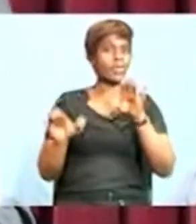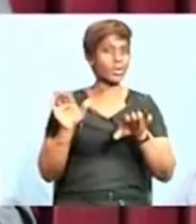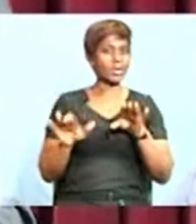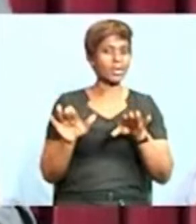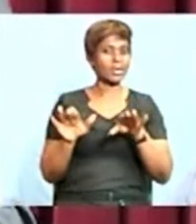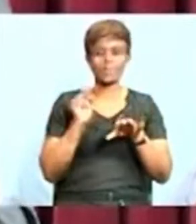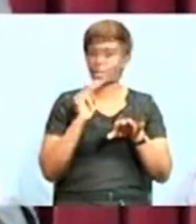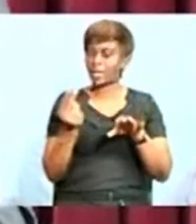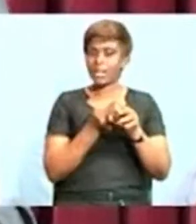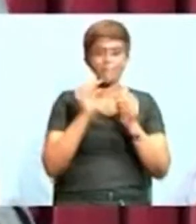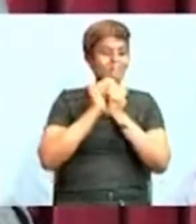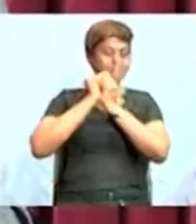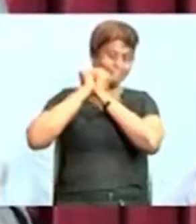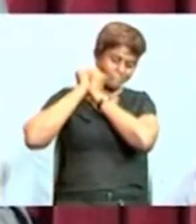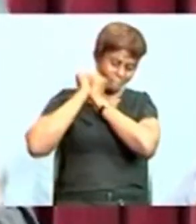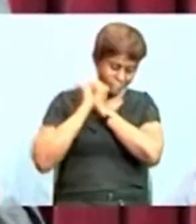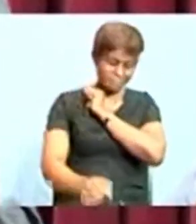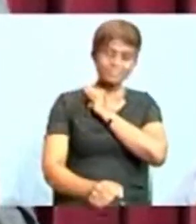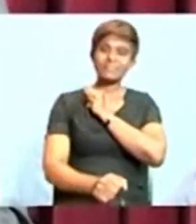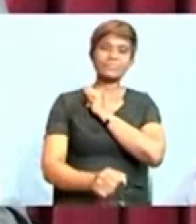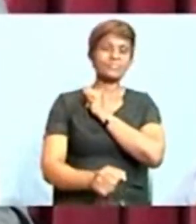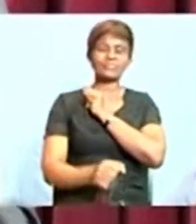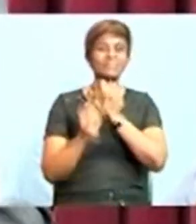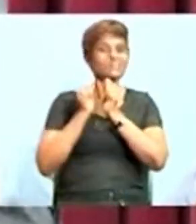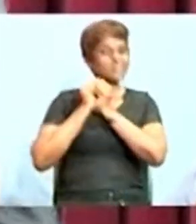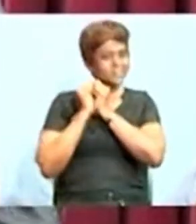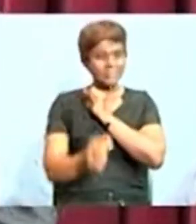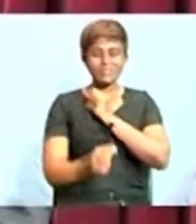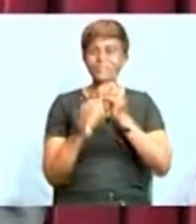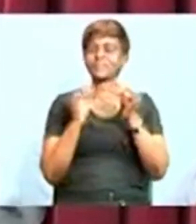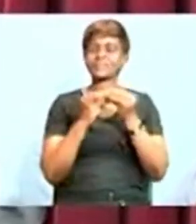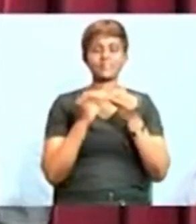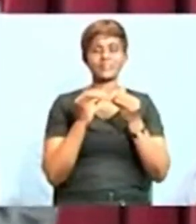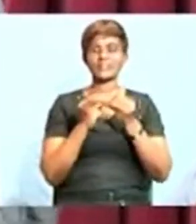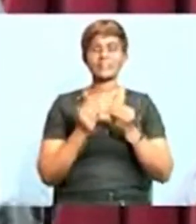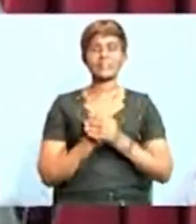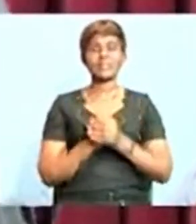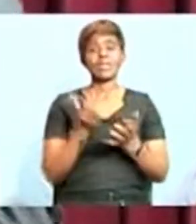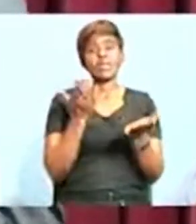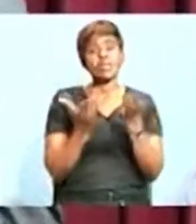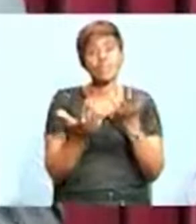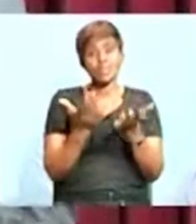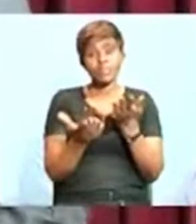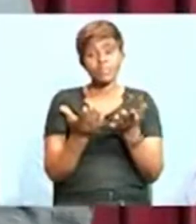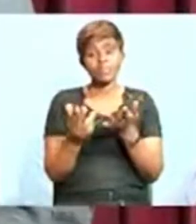are far behind. And perhaps